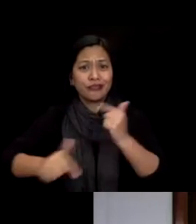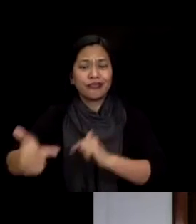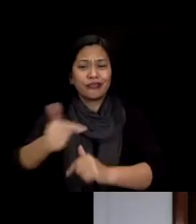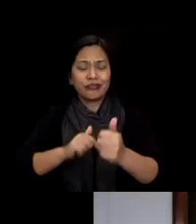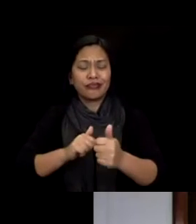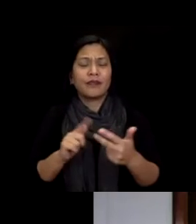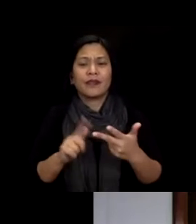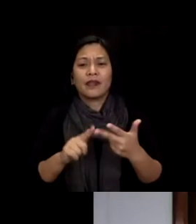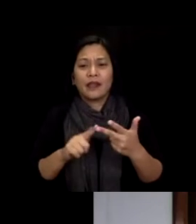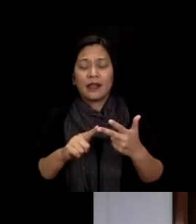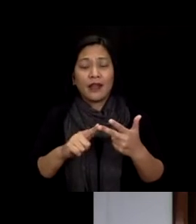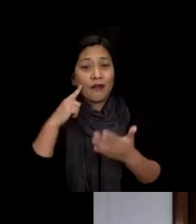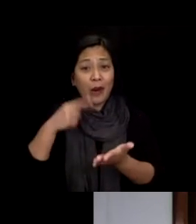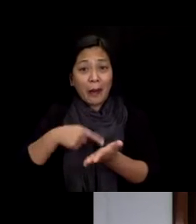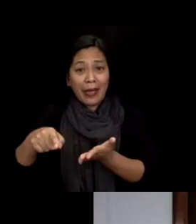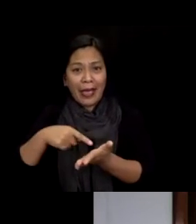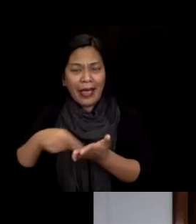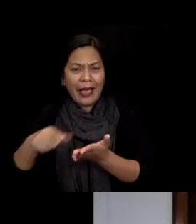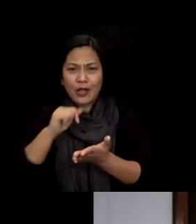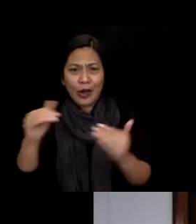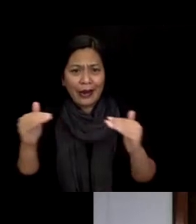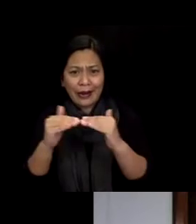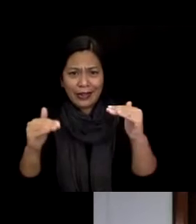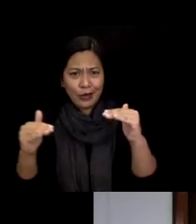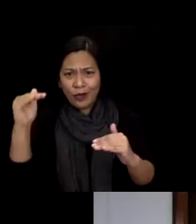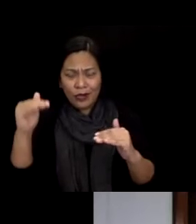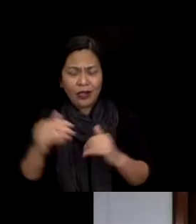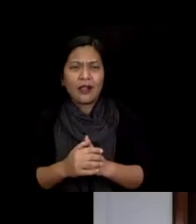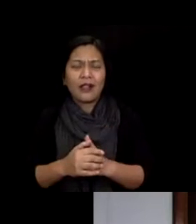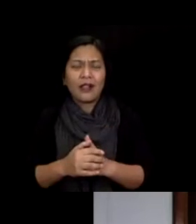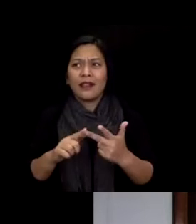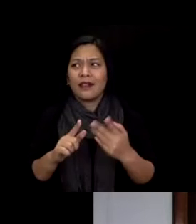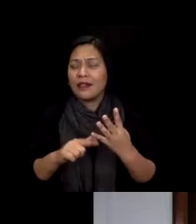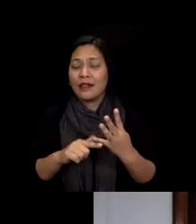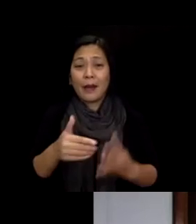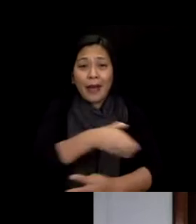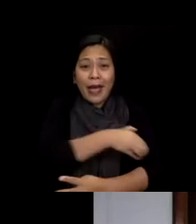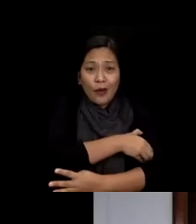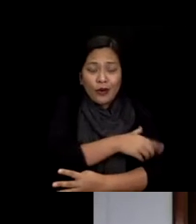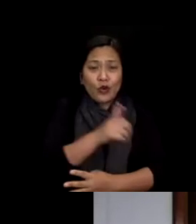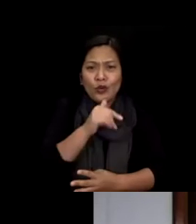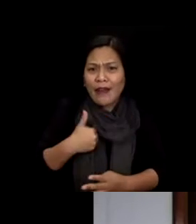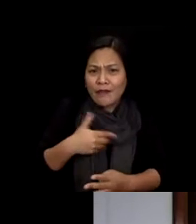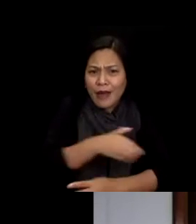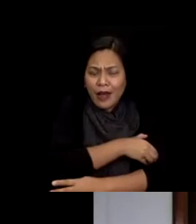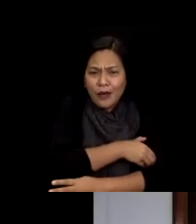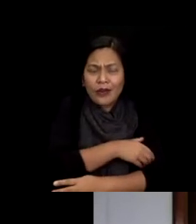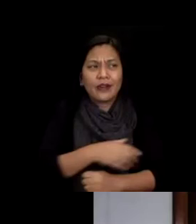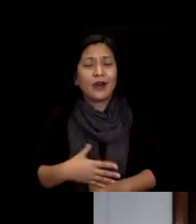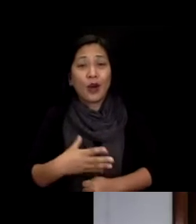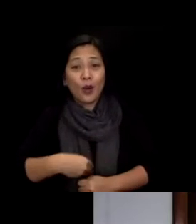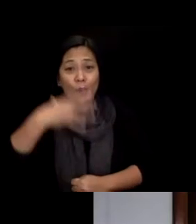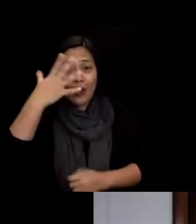inequities in remuneration, inequities with who has power, white supremacy is